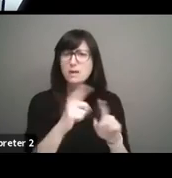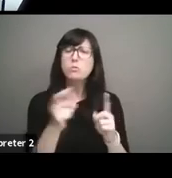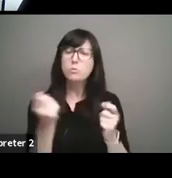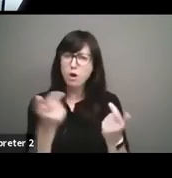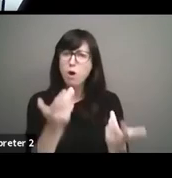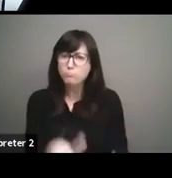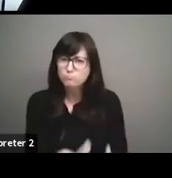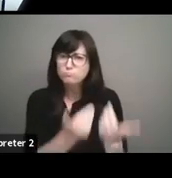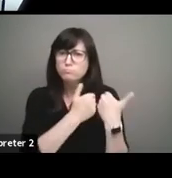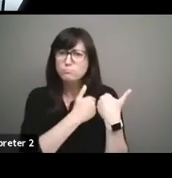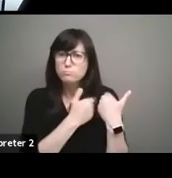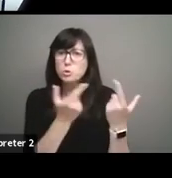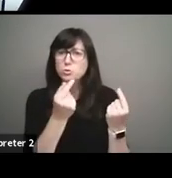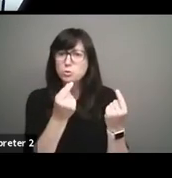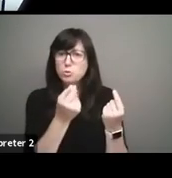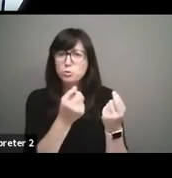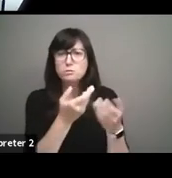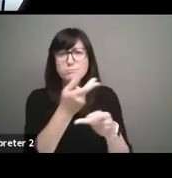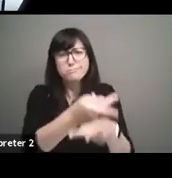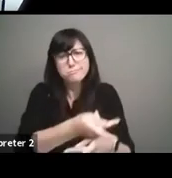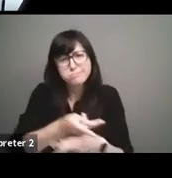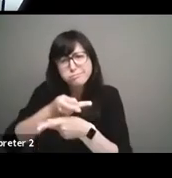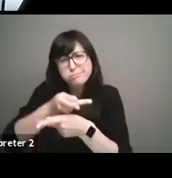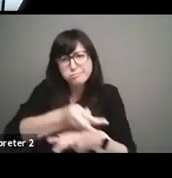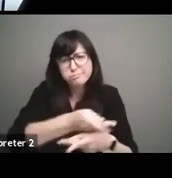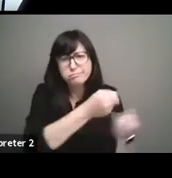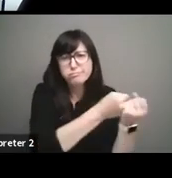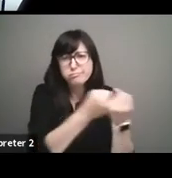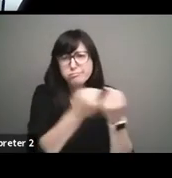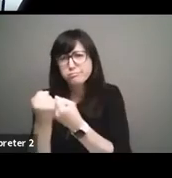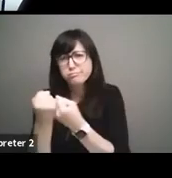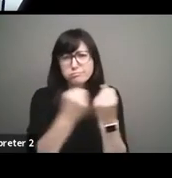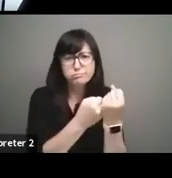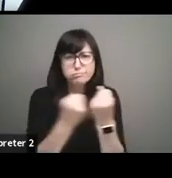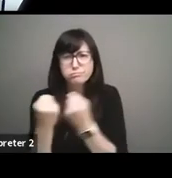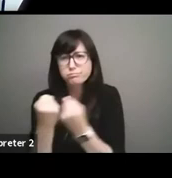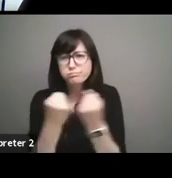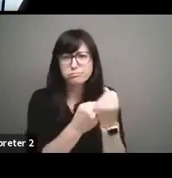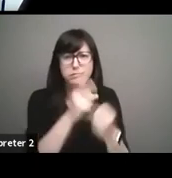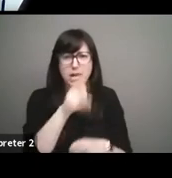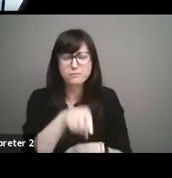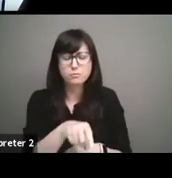take care of each other. And this is